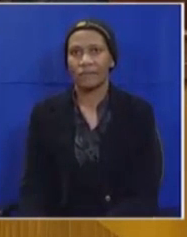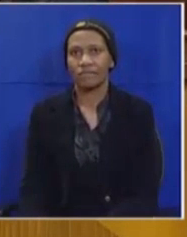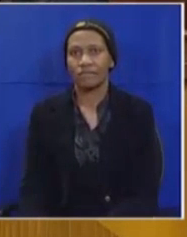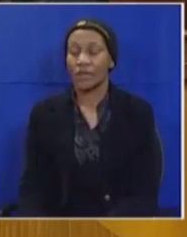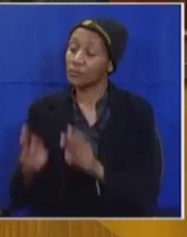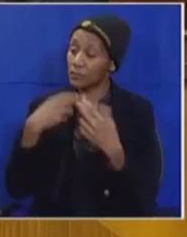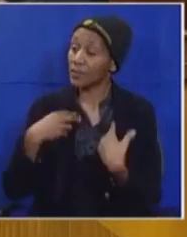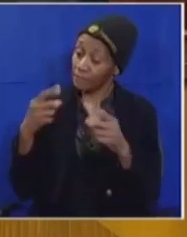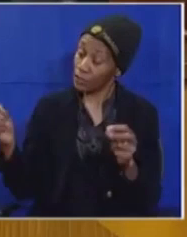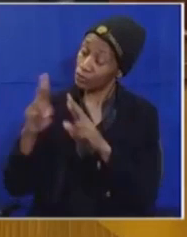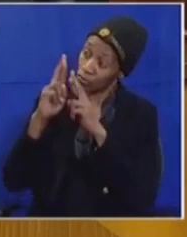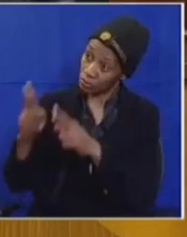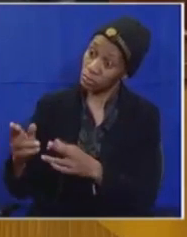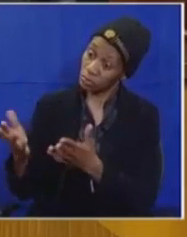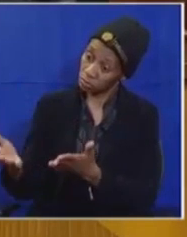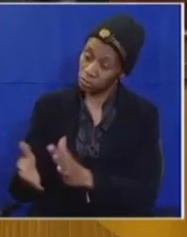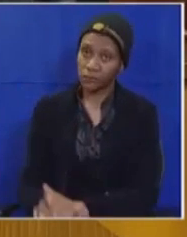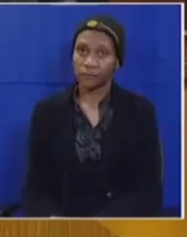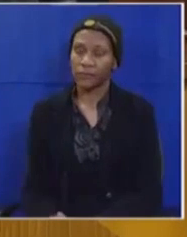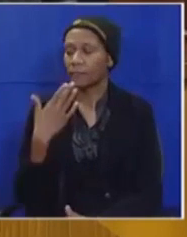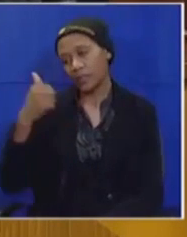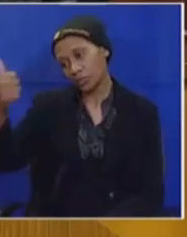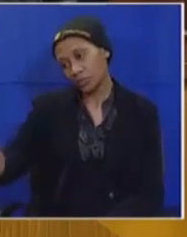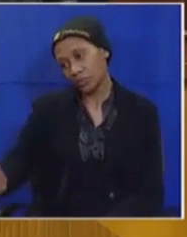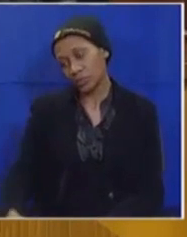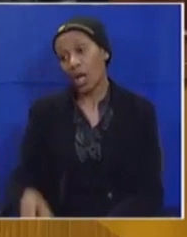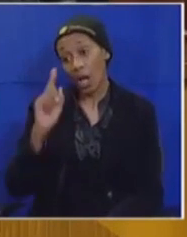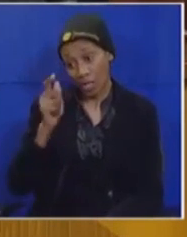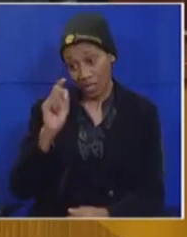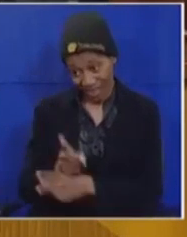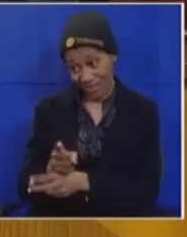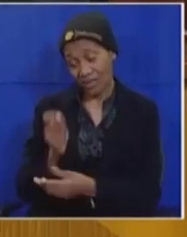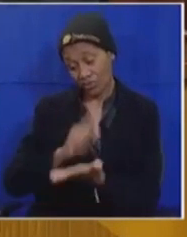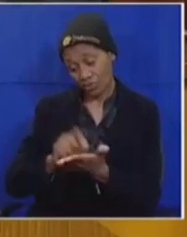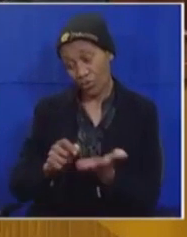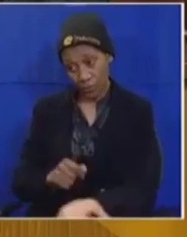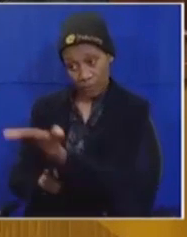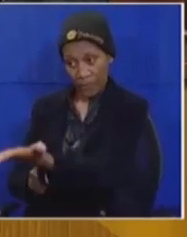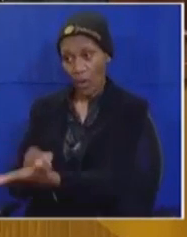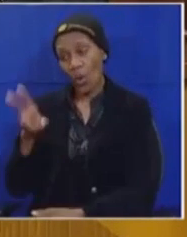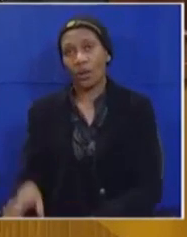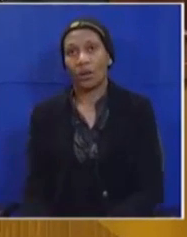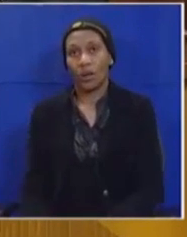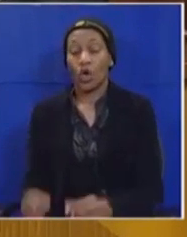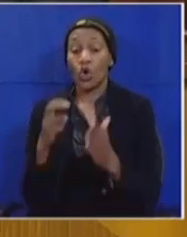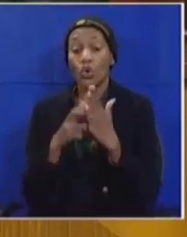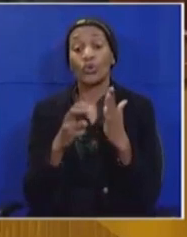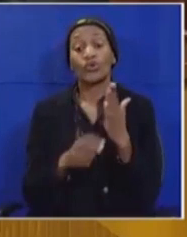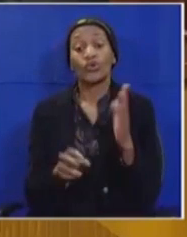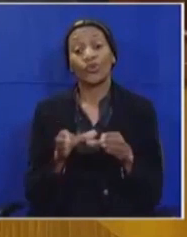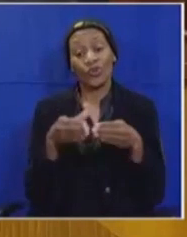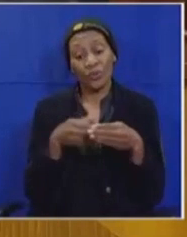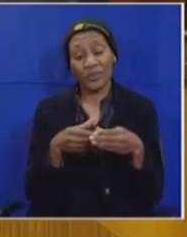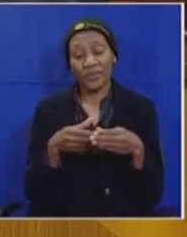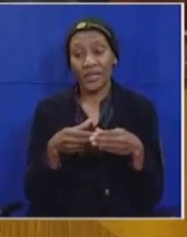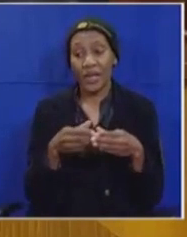responded to you. Take your seat. Take your seat. We will respond to you again. The Rules Committee received a considered response